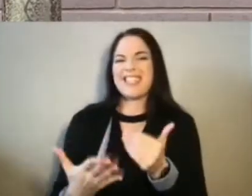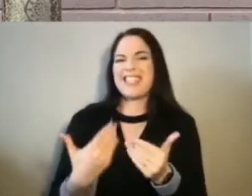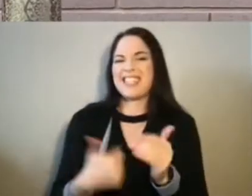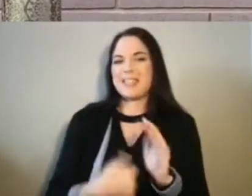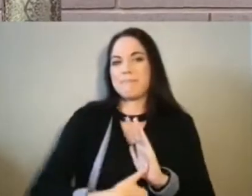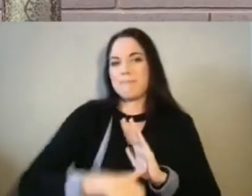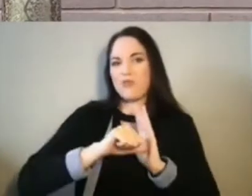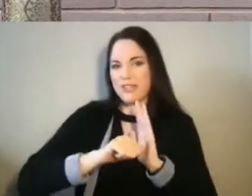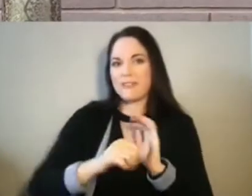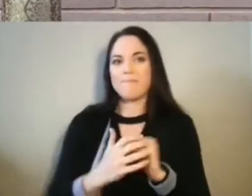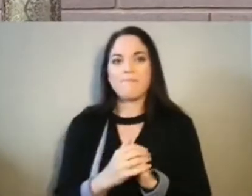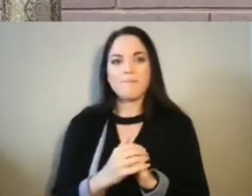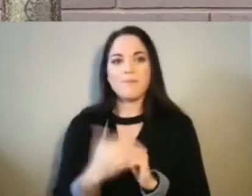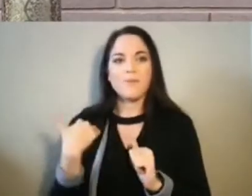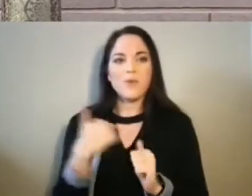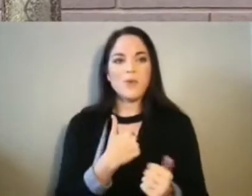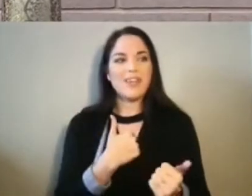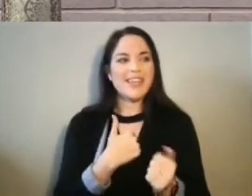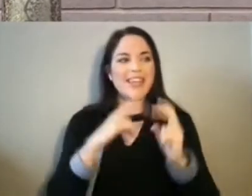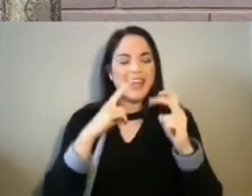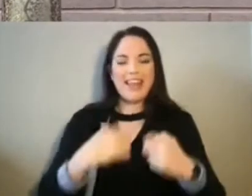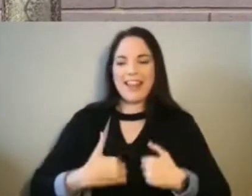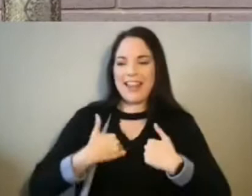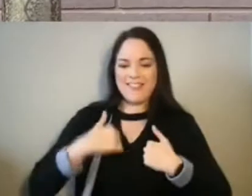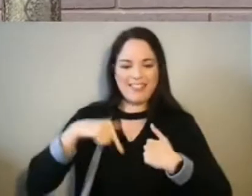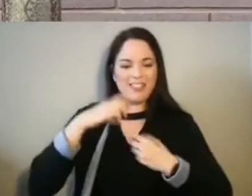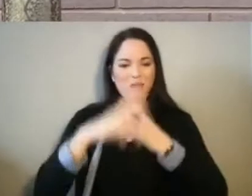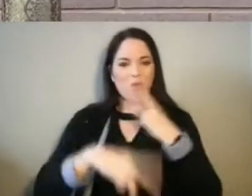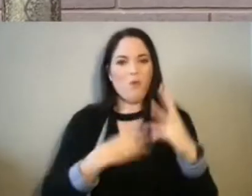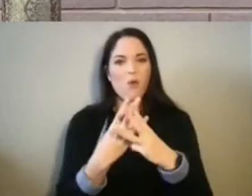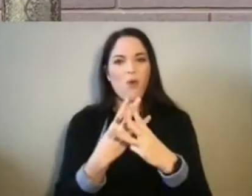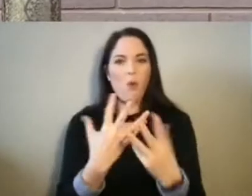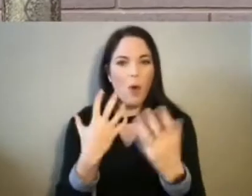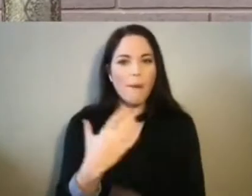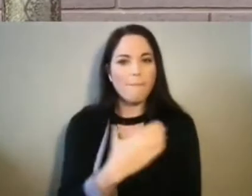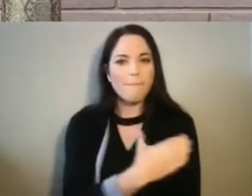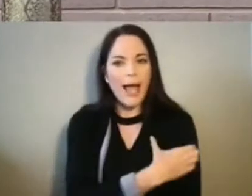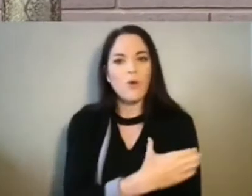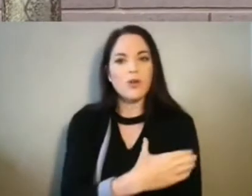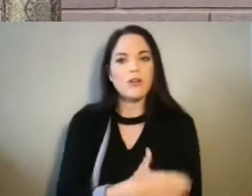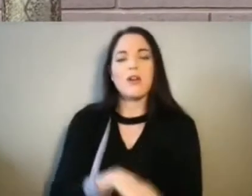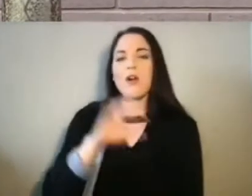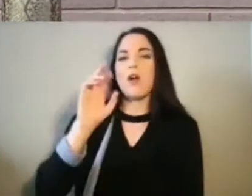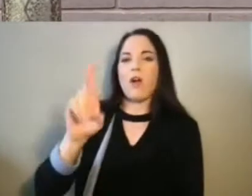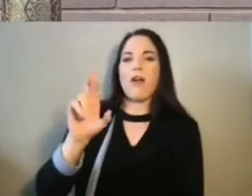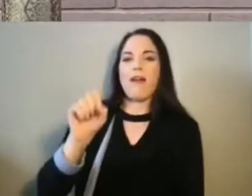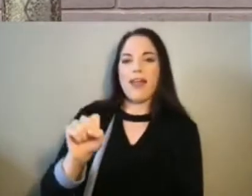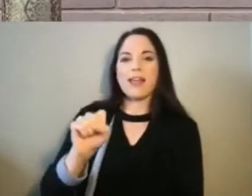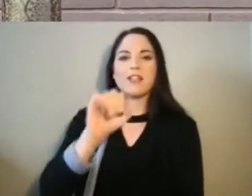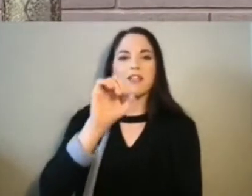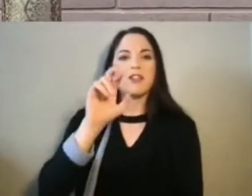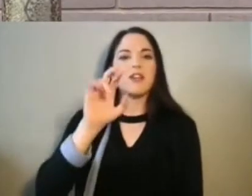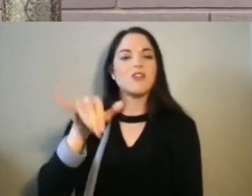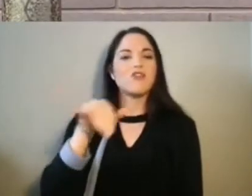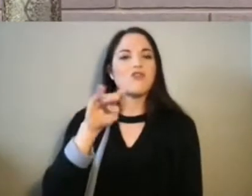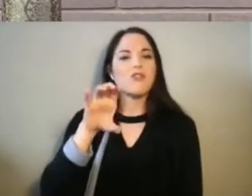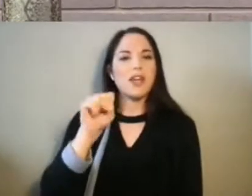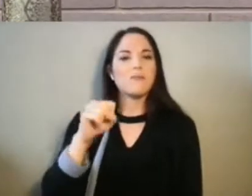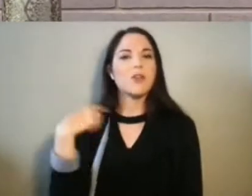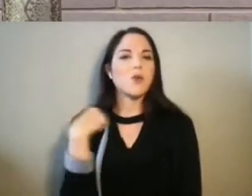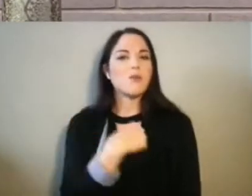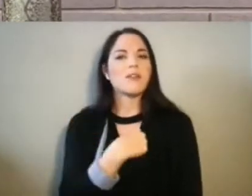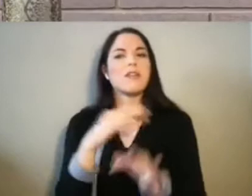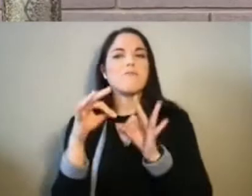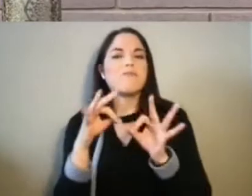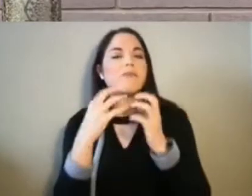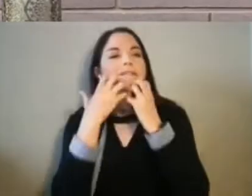others, political power, military power, industrial power, power of the press. And not one of us